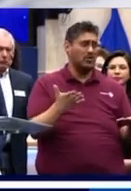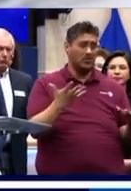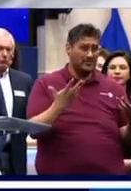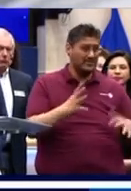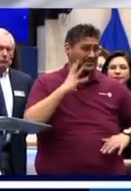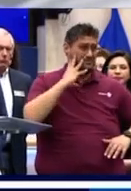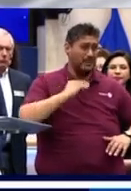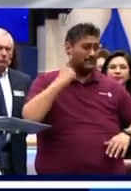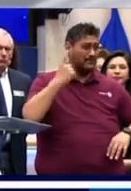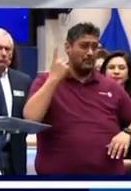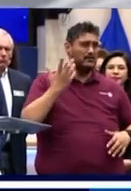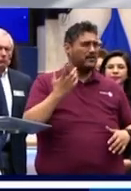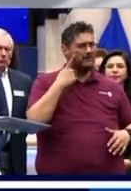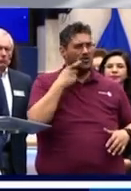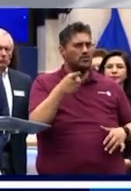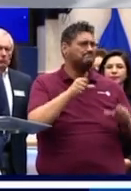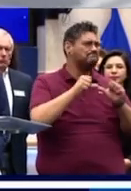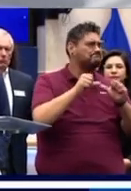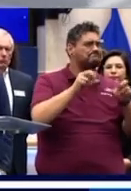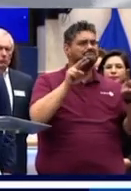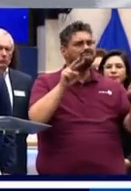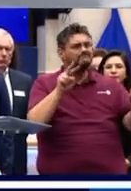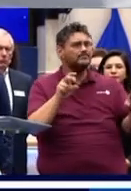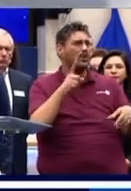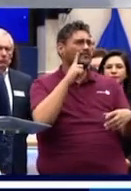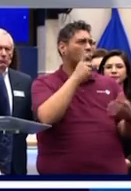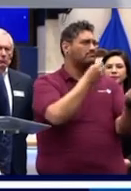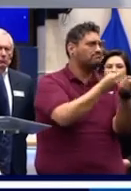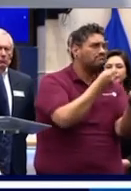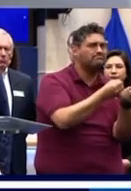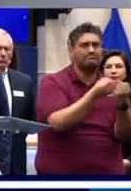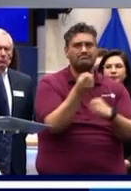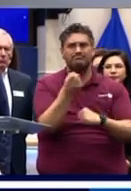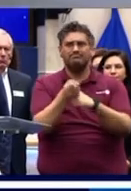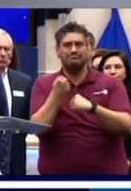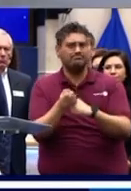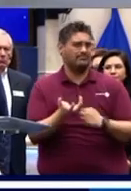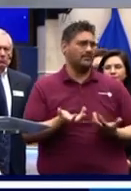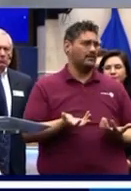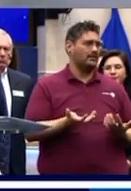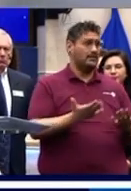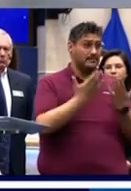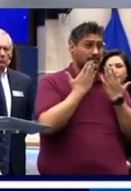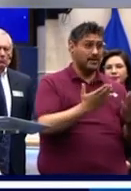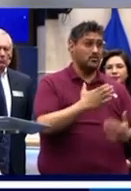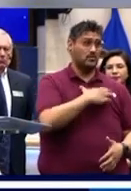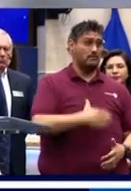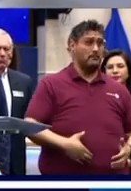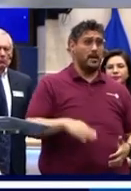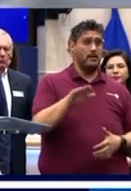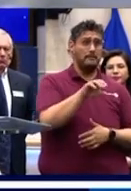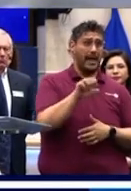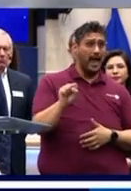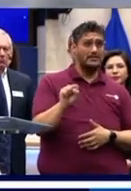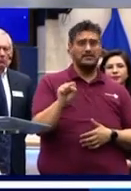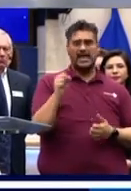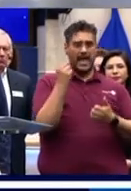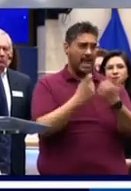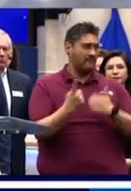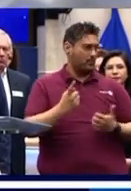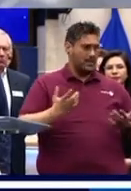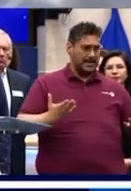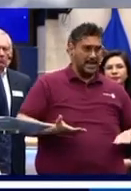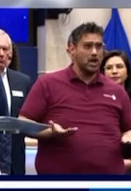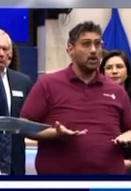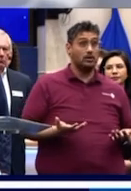for staying vigilant, supporting our first responders, and helping your neighbors. Thank you to Mayor Bass, our city leadership, everybody that is